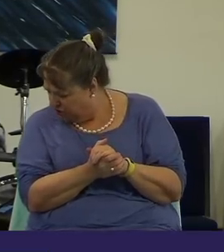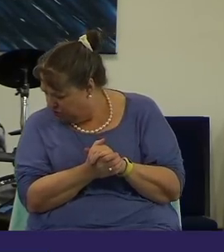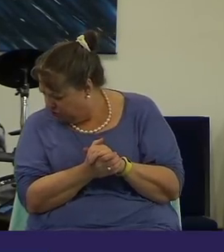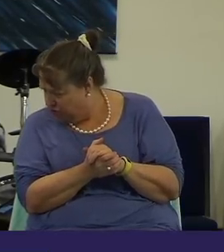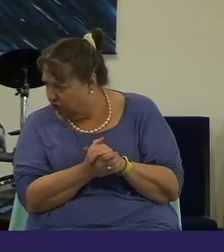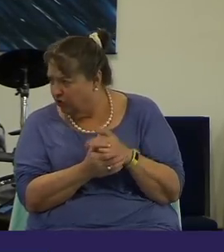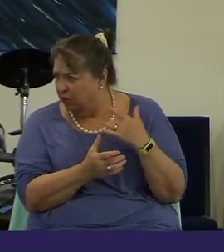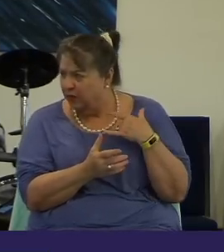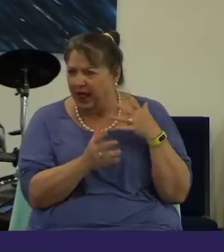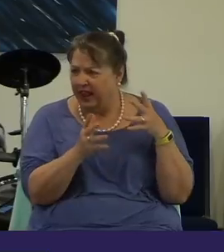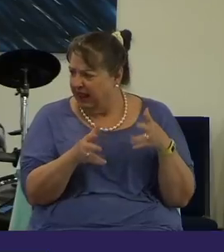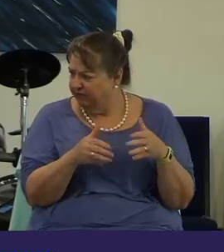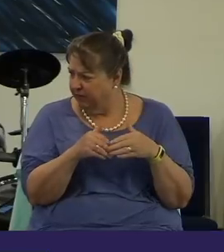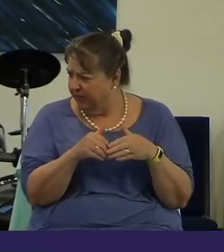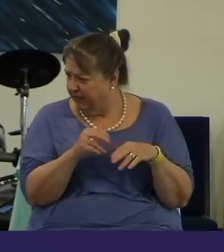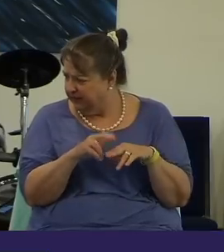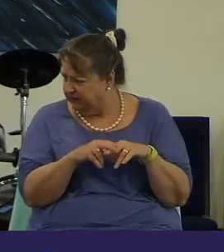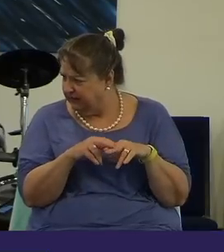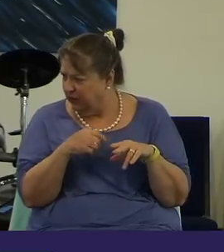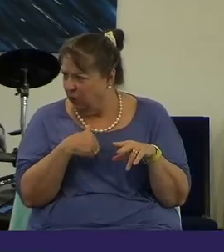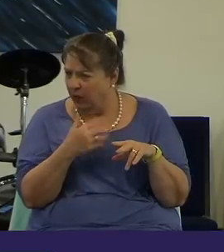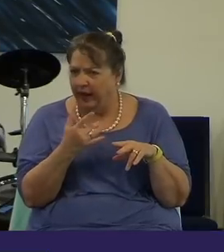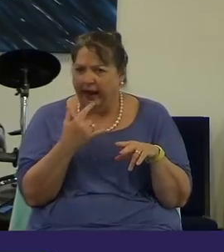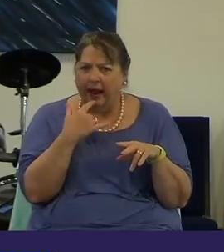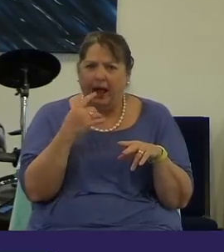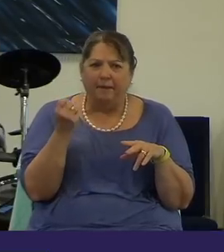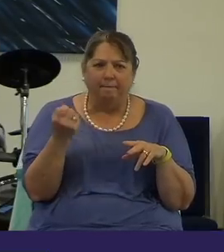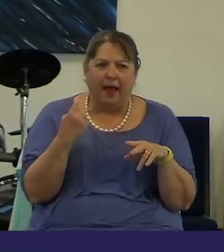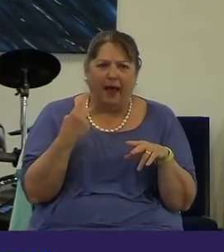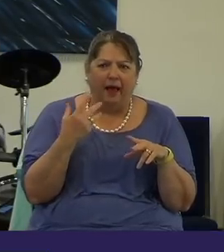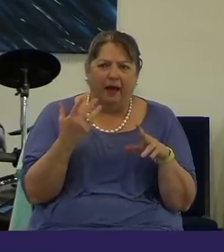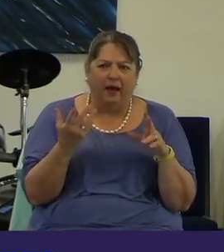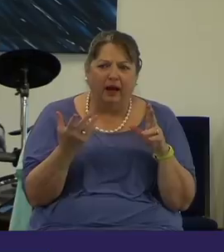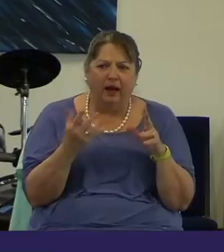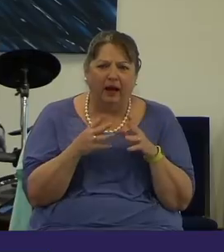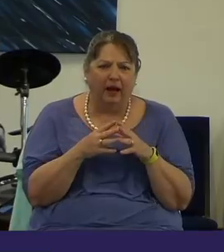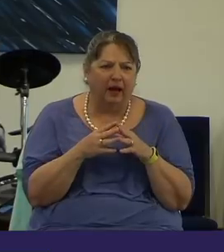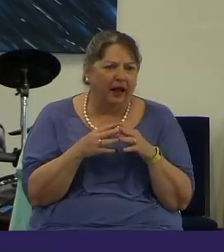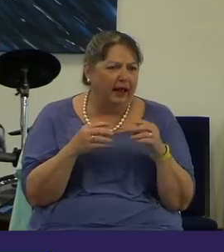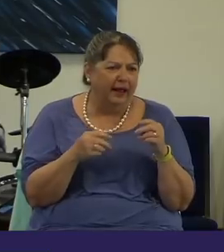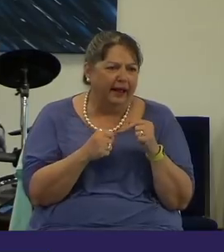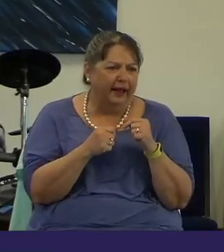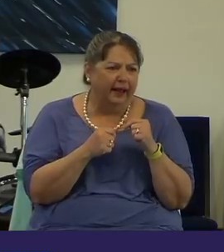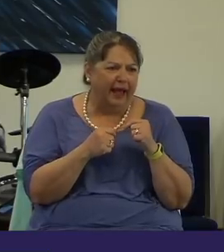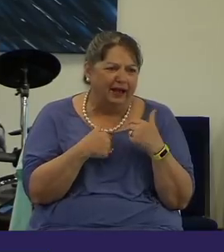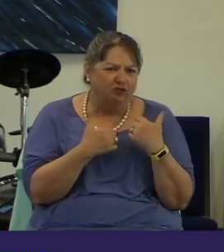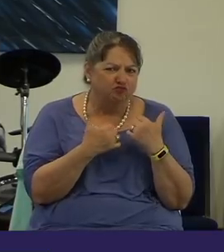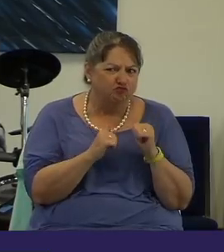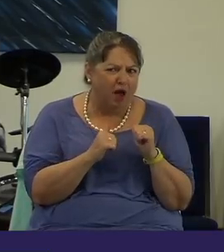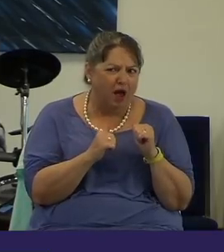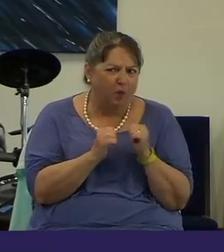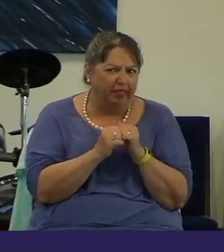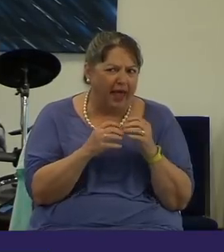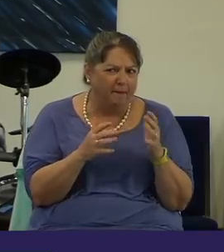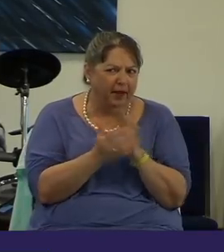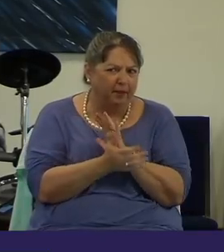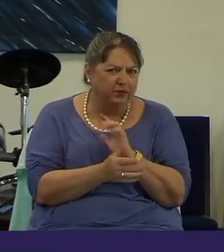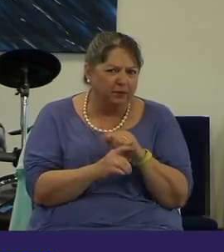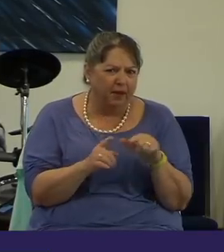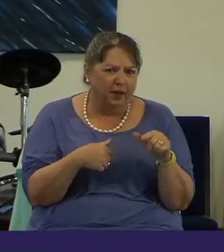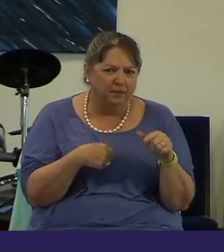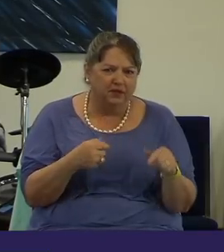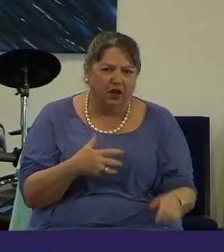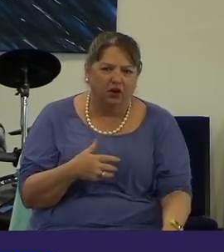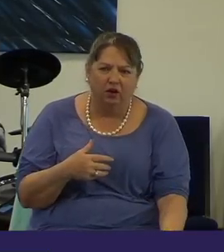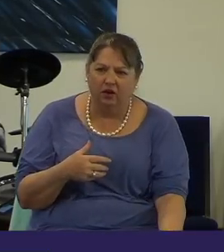Oh, I think I left them in my seat. I'll be right back. I could probably do it without them, but it scares me, you know?